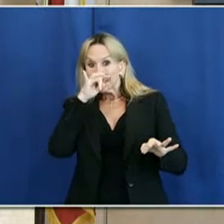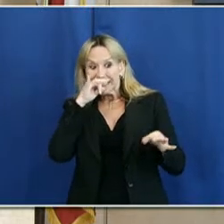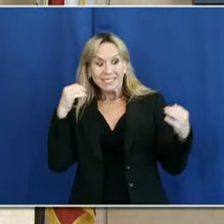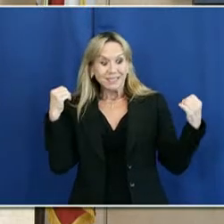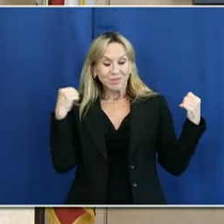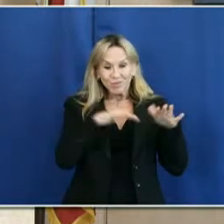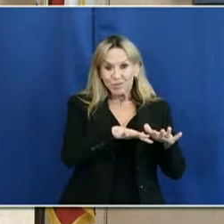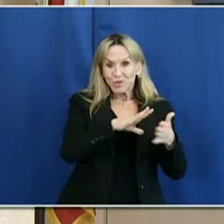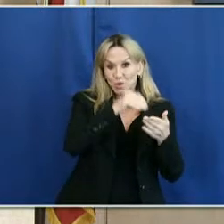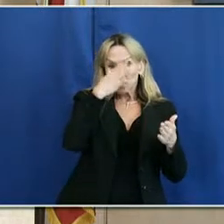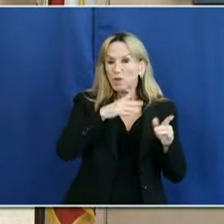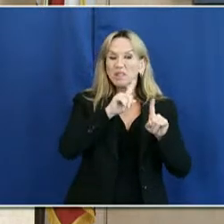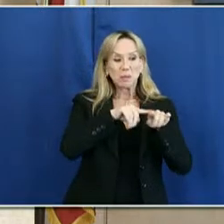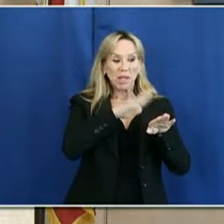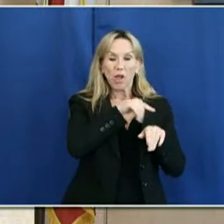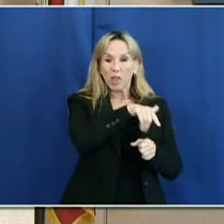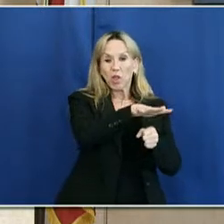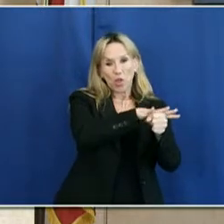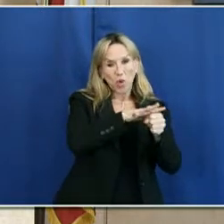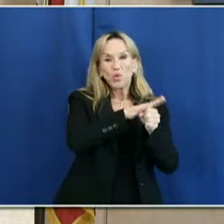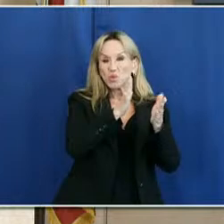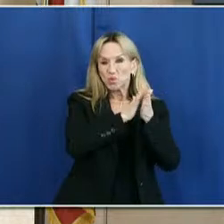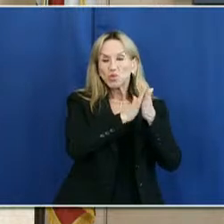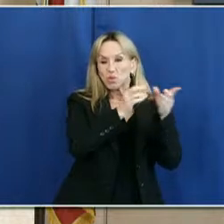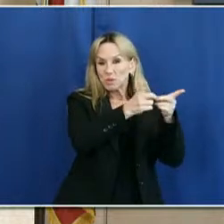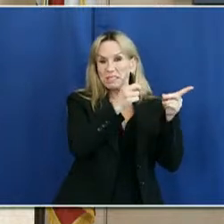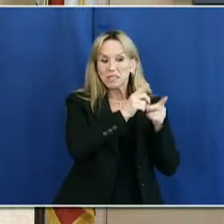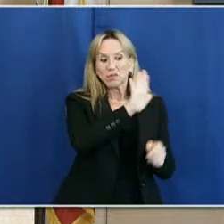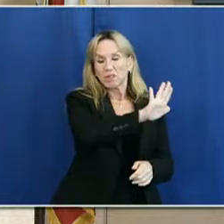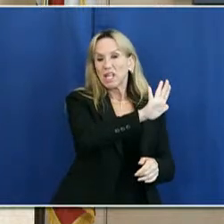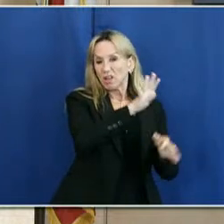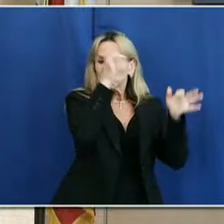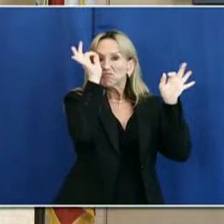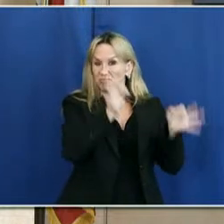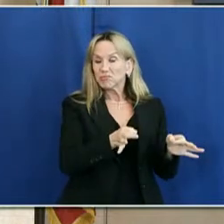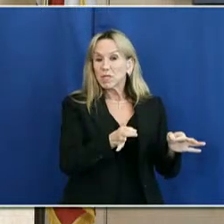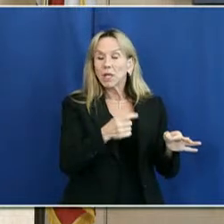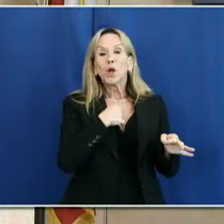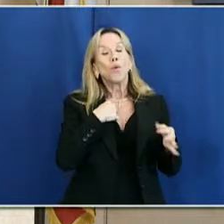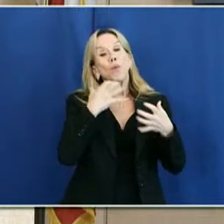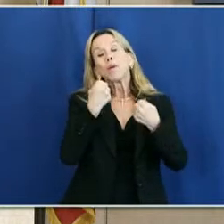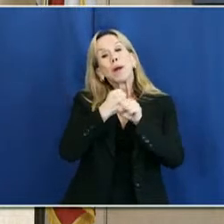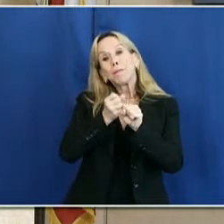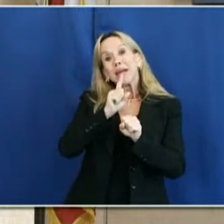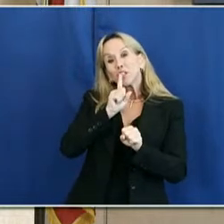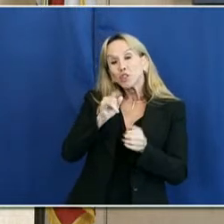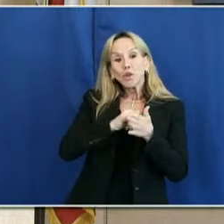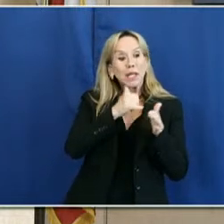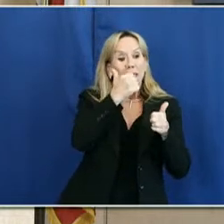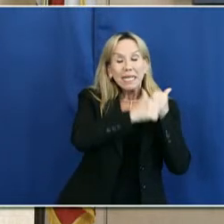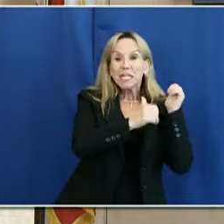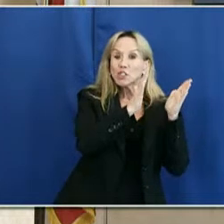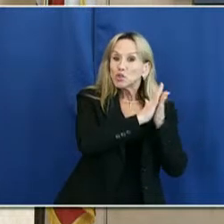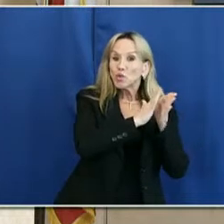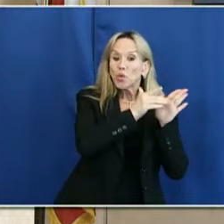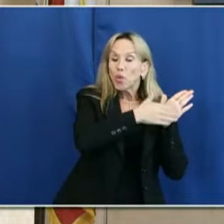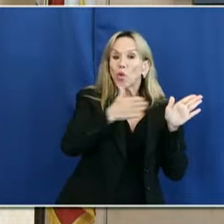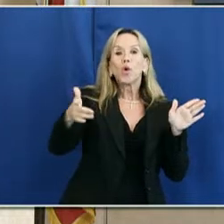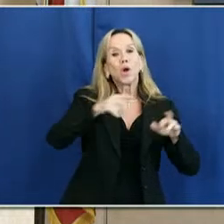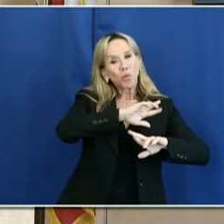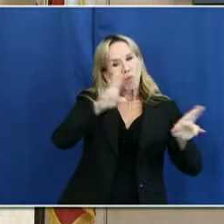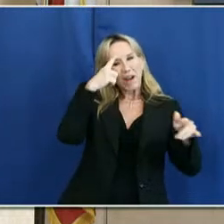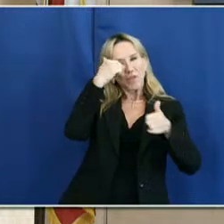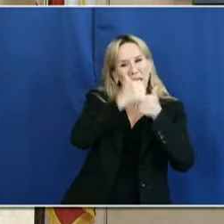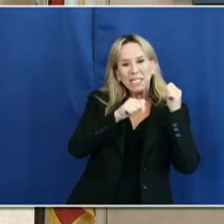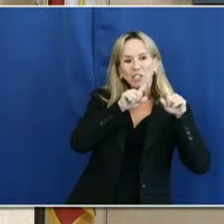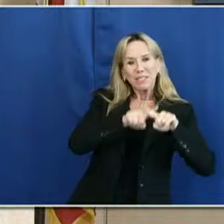with that local school district. So we want to make sure that schools are prepared for any contingency, that they're following the health measures, and